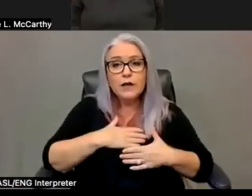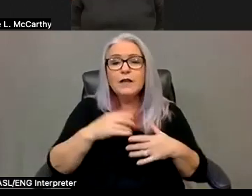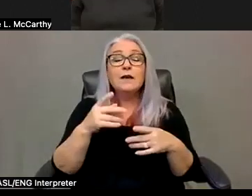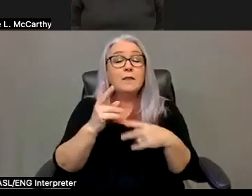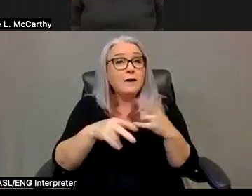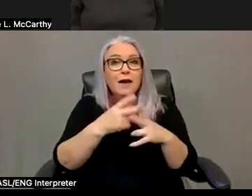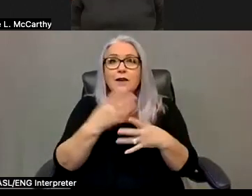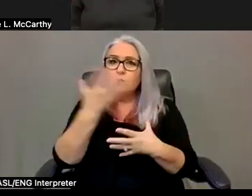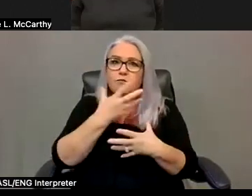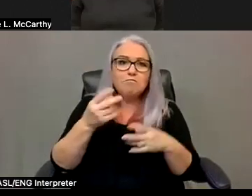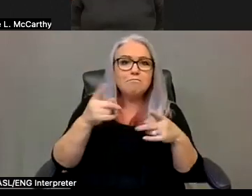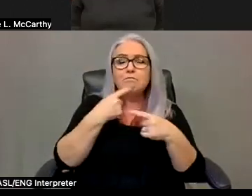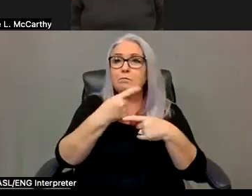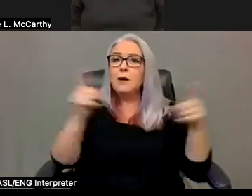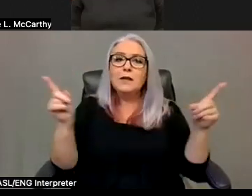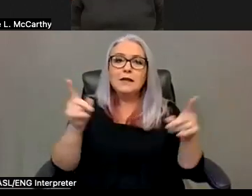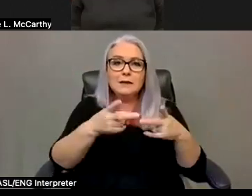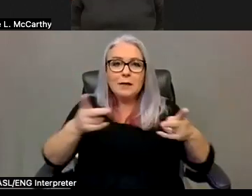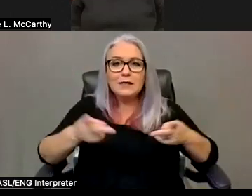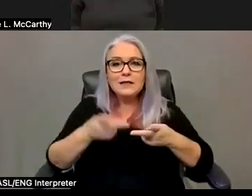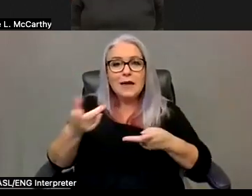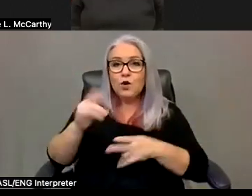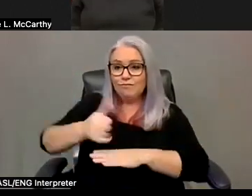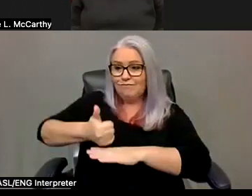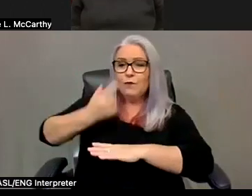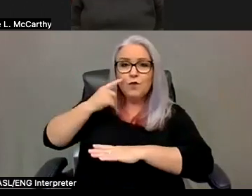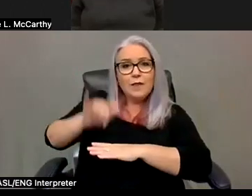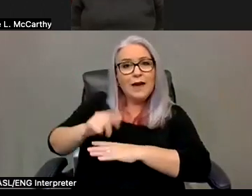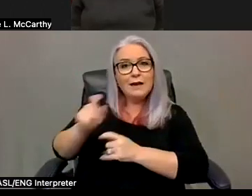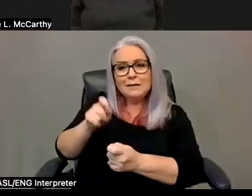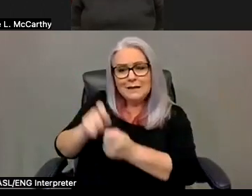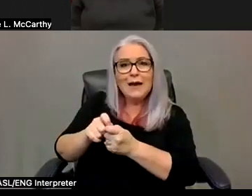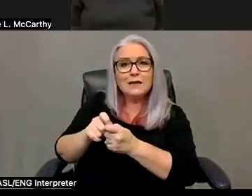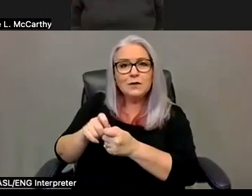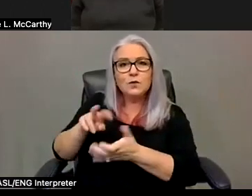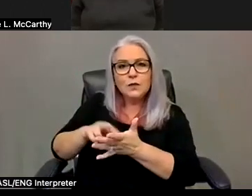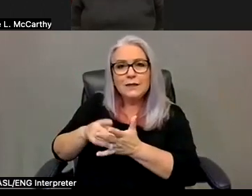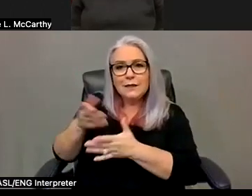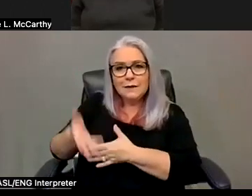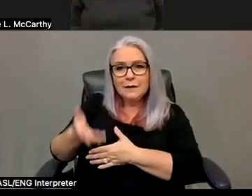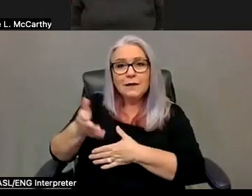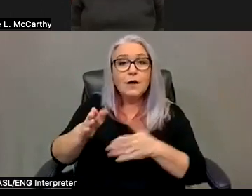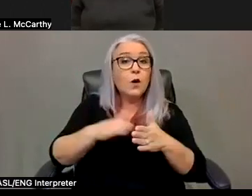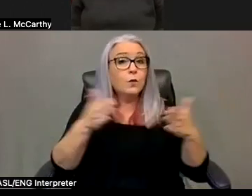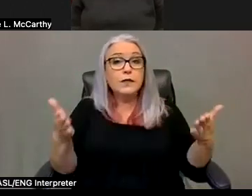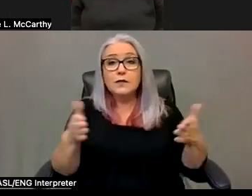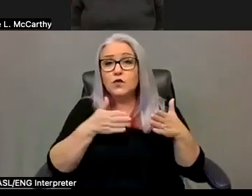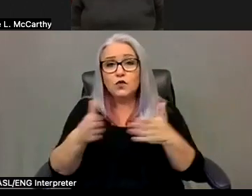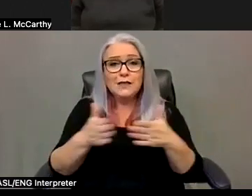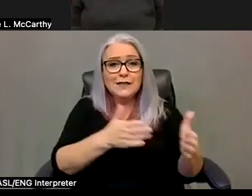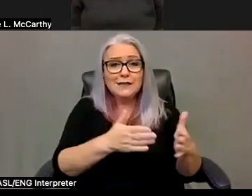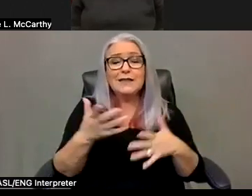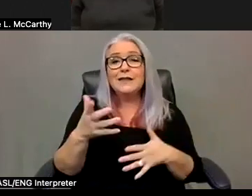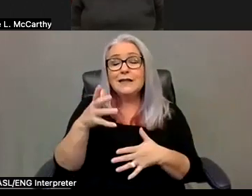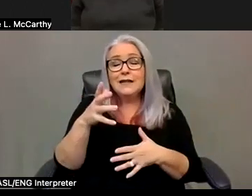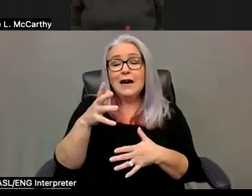have that were sort of built for that purpose. I think the kinds of Open Streets Tarrytown has been a great example of